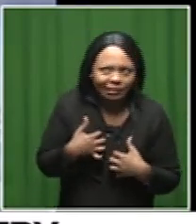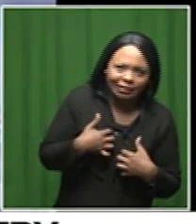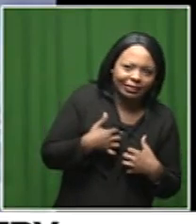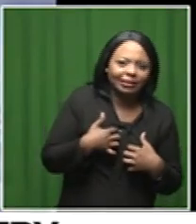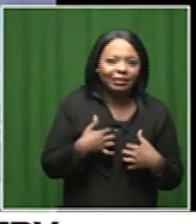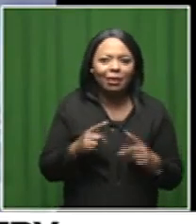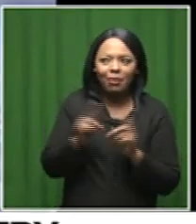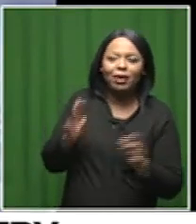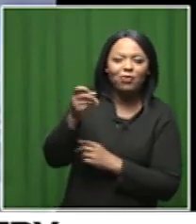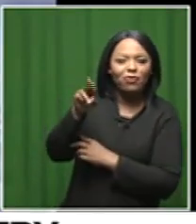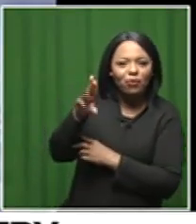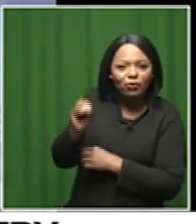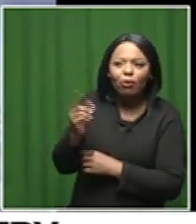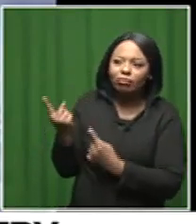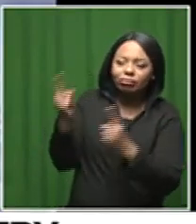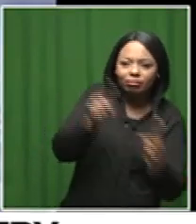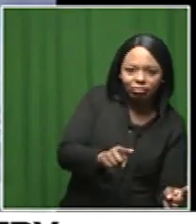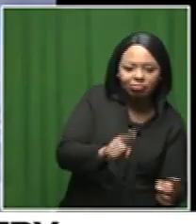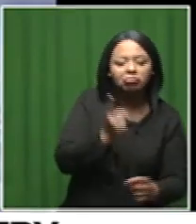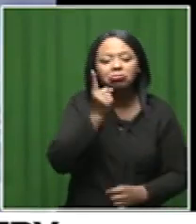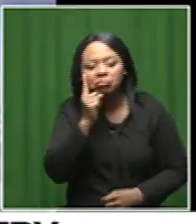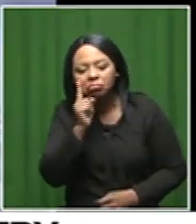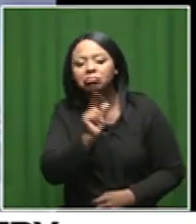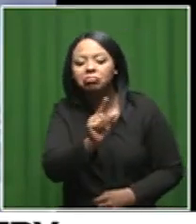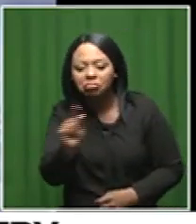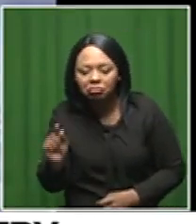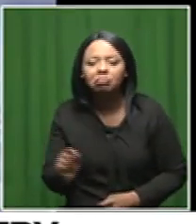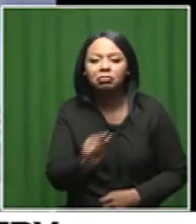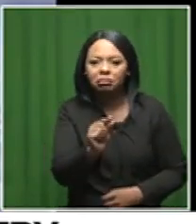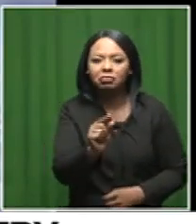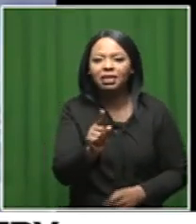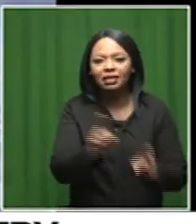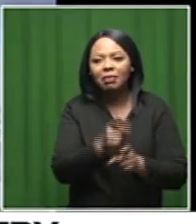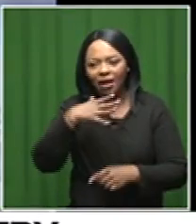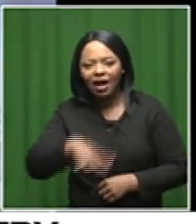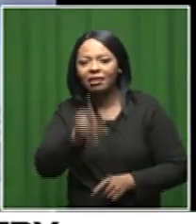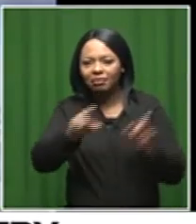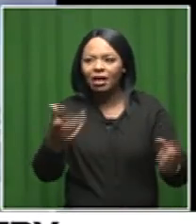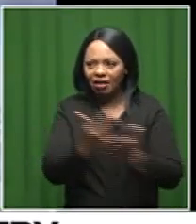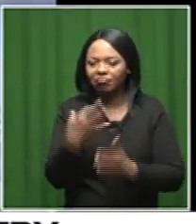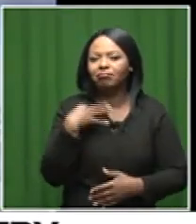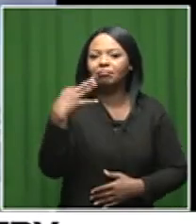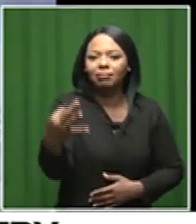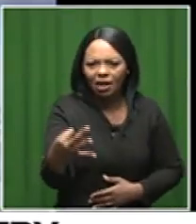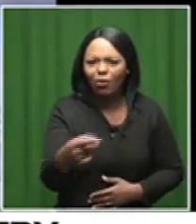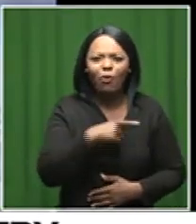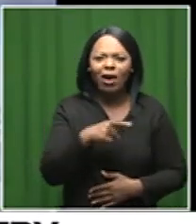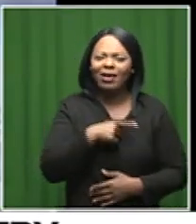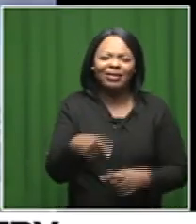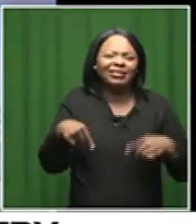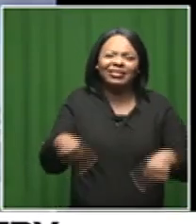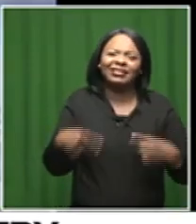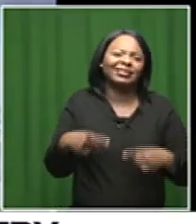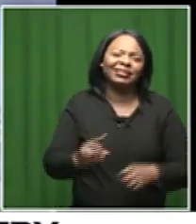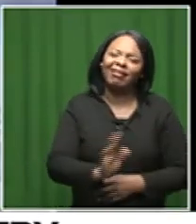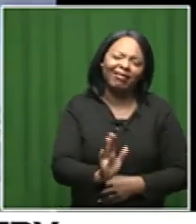on board, they share their journey, and we see that it encourages other individuals to apply because it is not as scary and invasive as